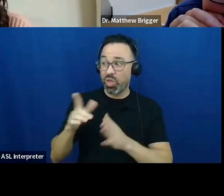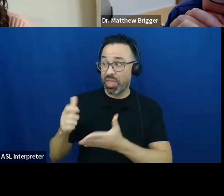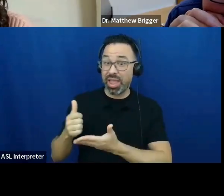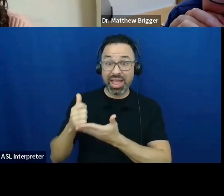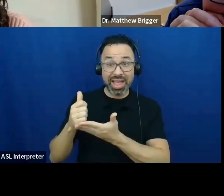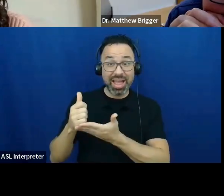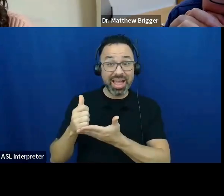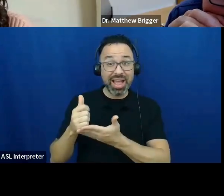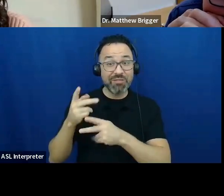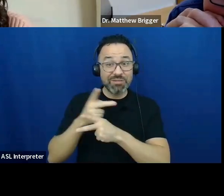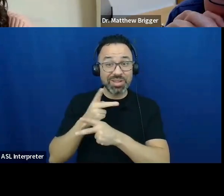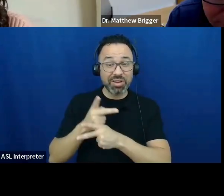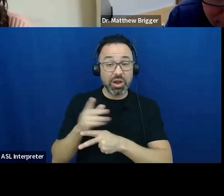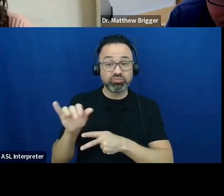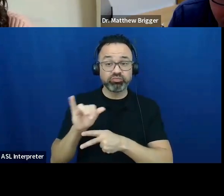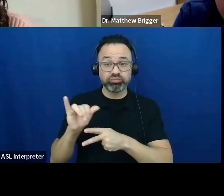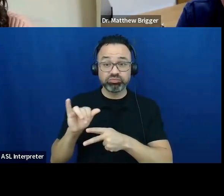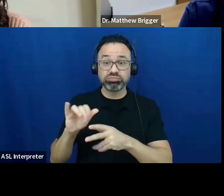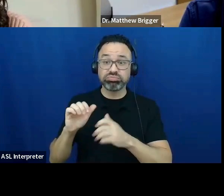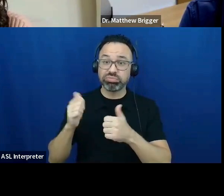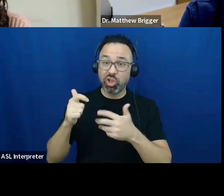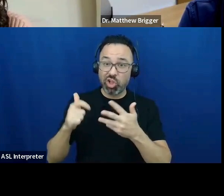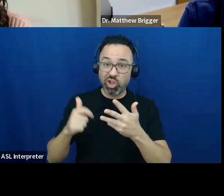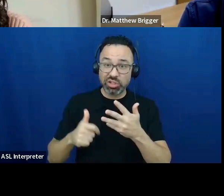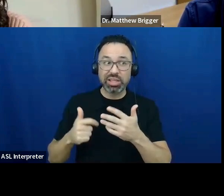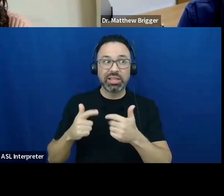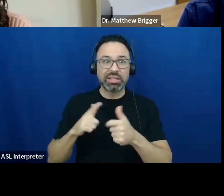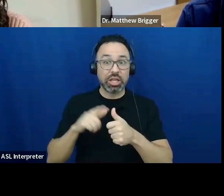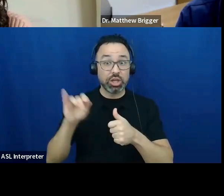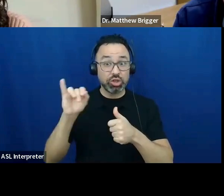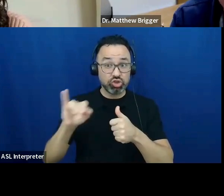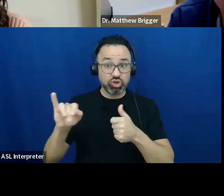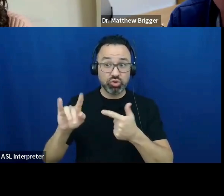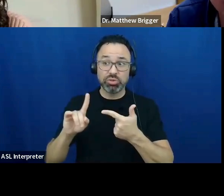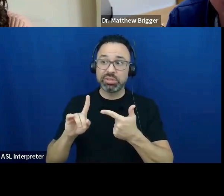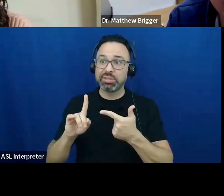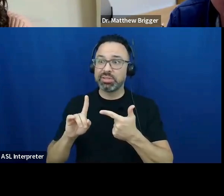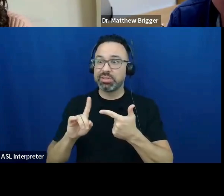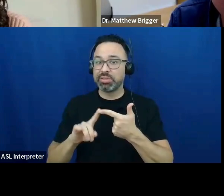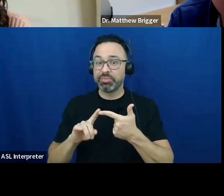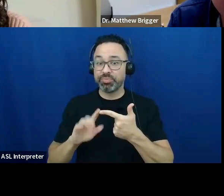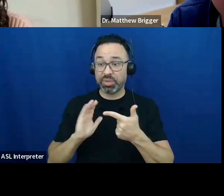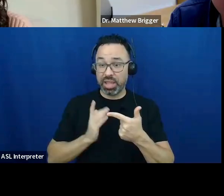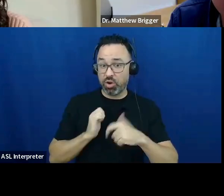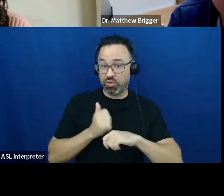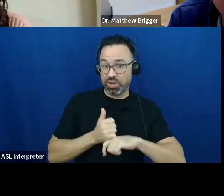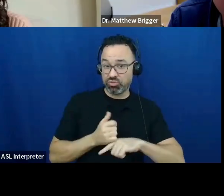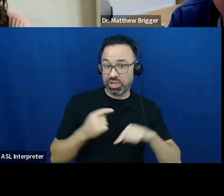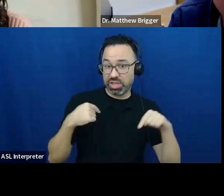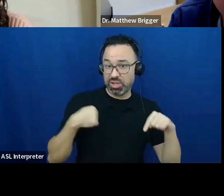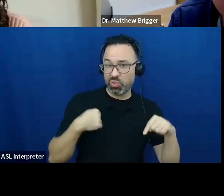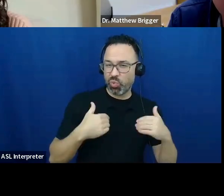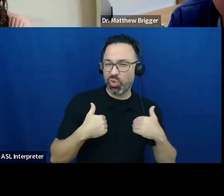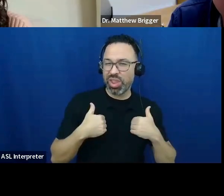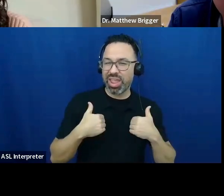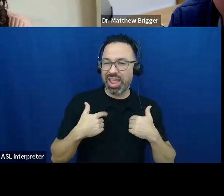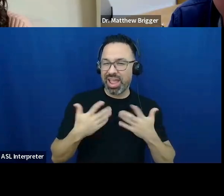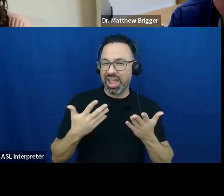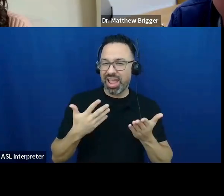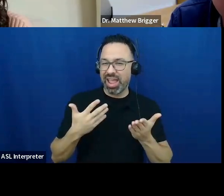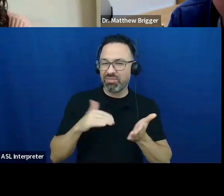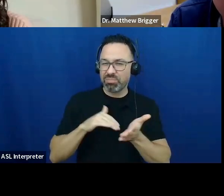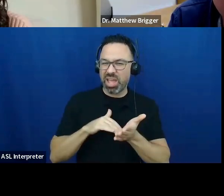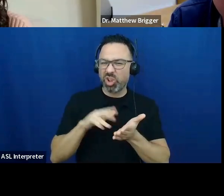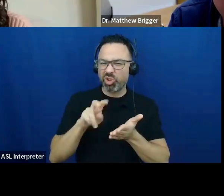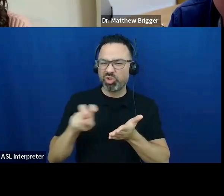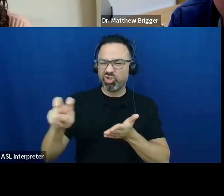you figuring out the all of the details regarding insurance. And our foundation also has a medical travel program that